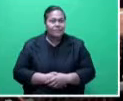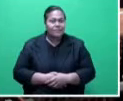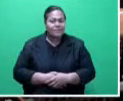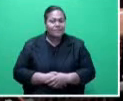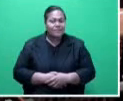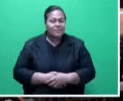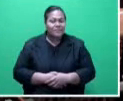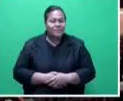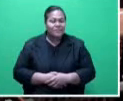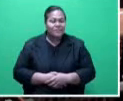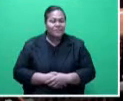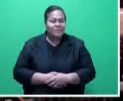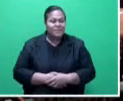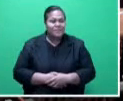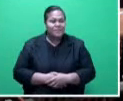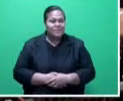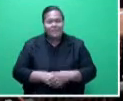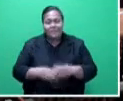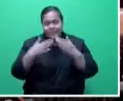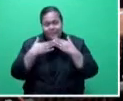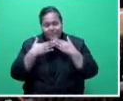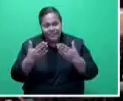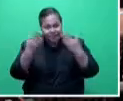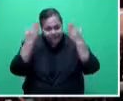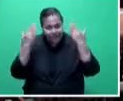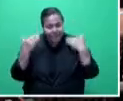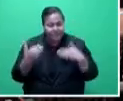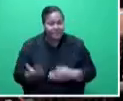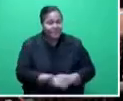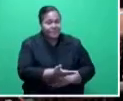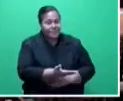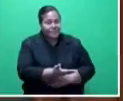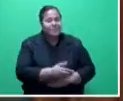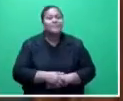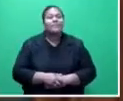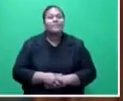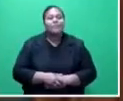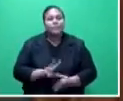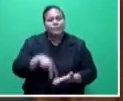Pavan Bala. You have the floor, sir. Thank you, Mr. Speaker, sir. Mr. Speaker, sir, I rise to briefly contribute